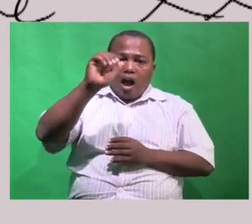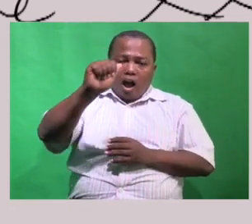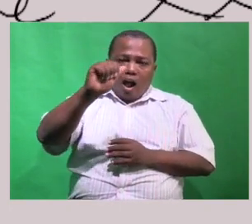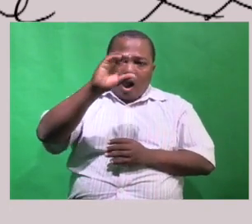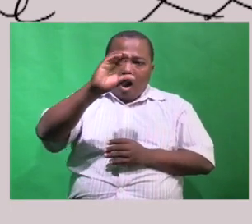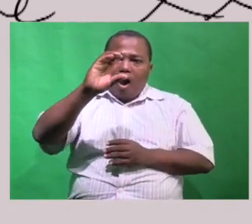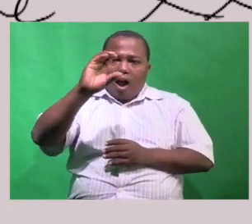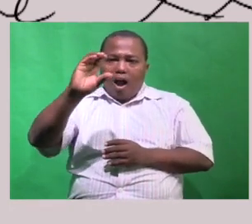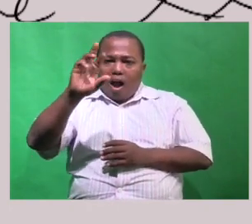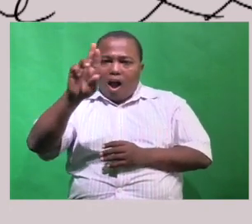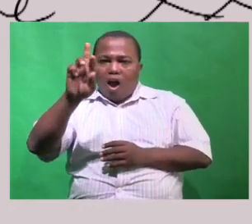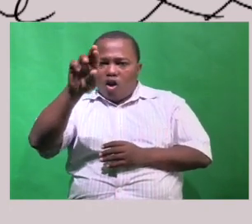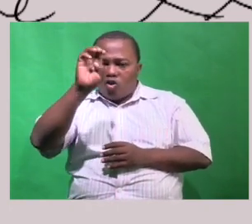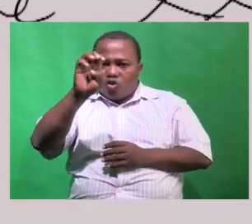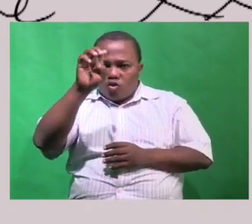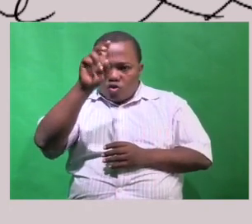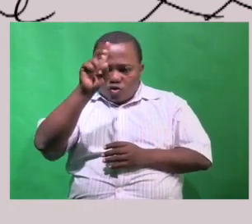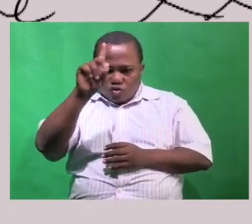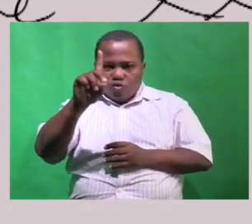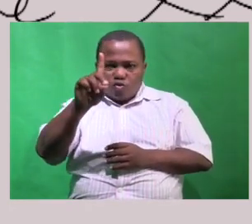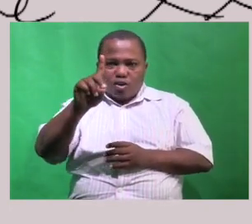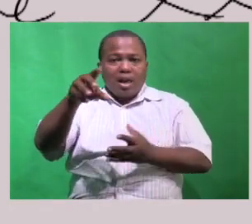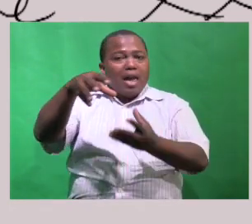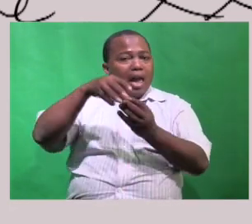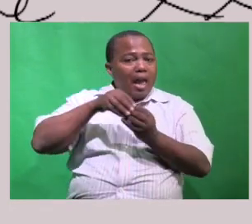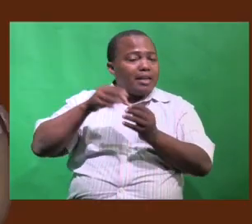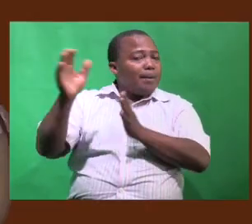prepaid revenue.